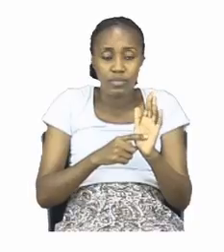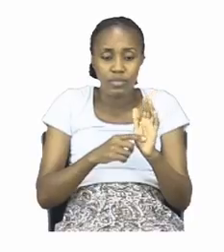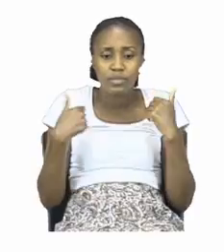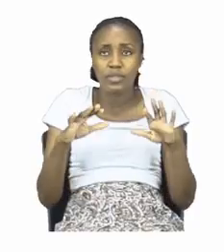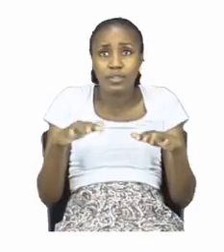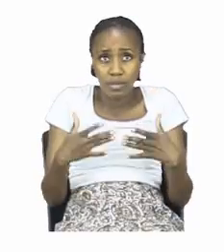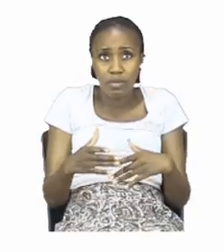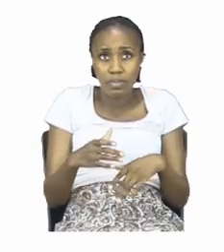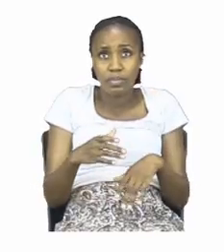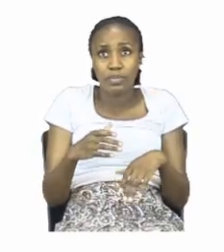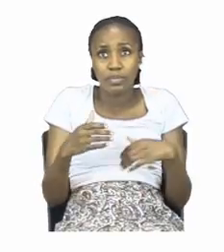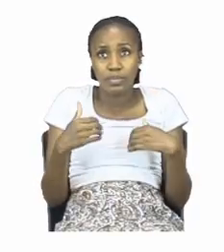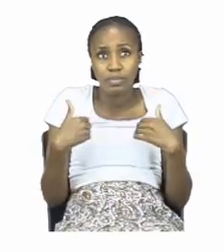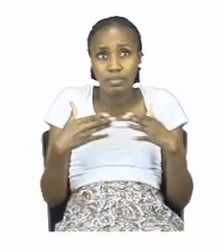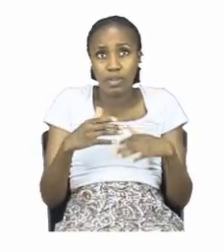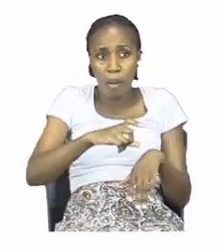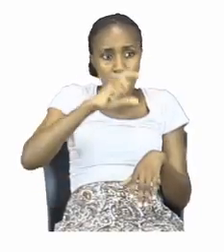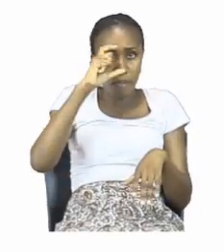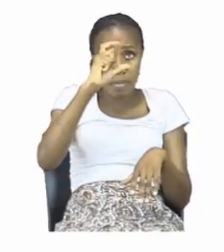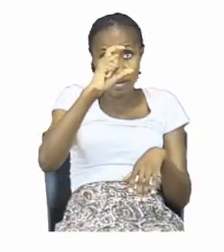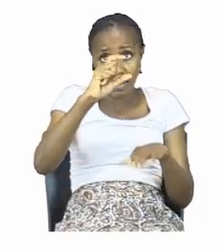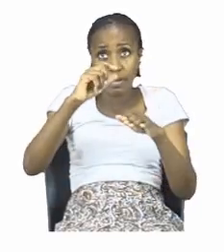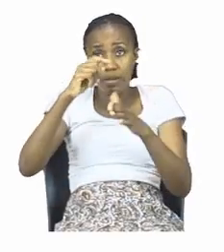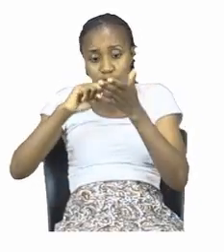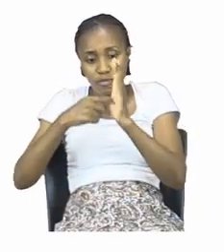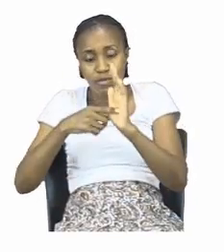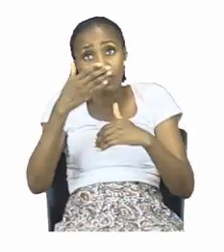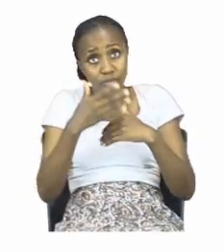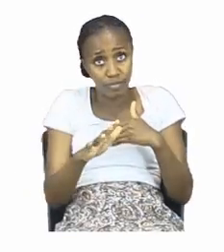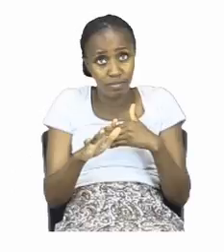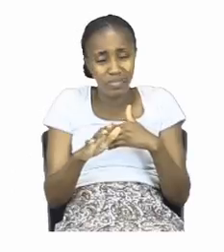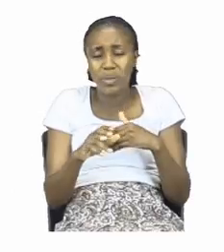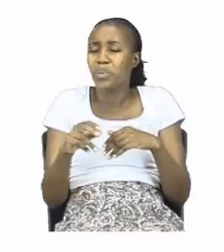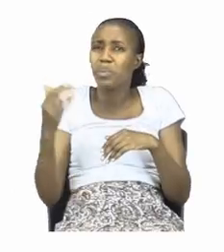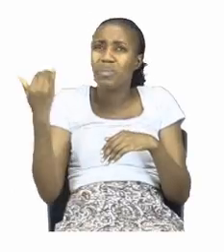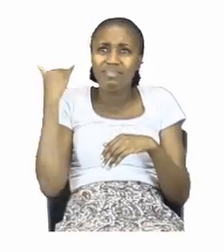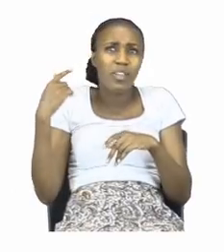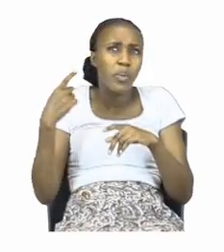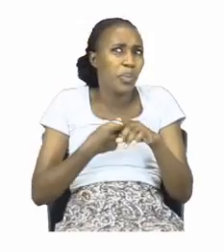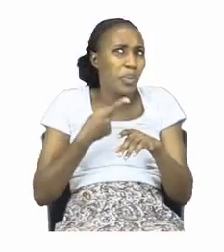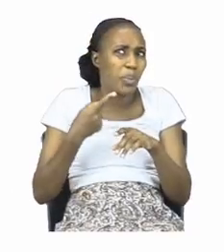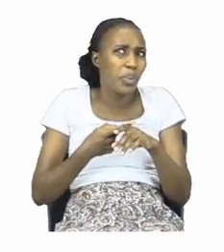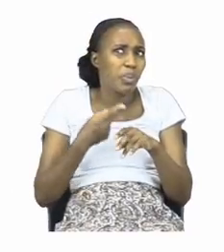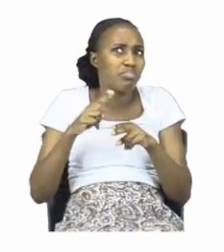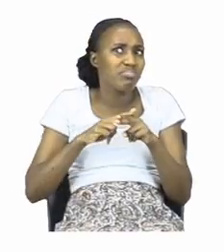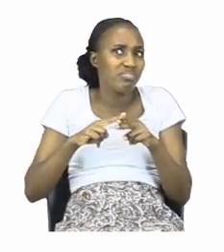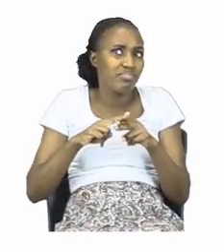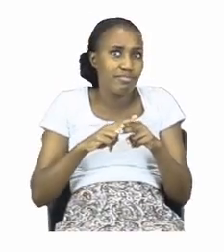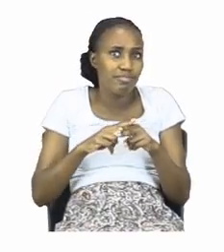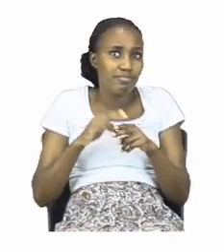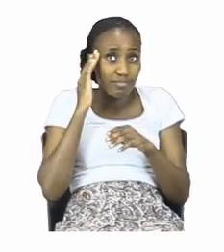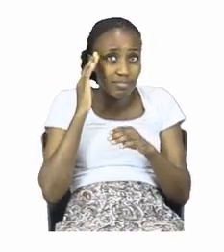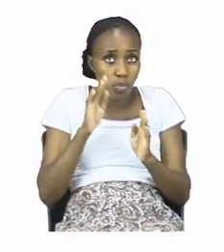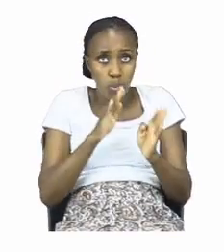full stop. Now I know we know what full stops are because we have been using them all this time. On the